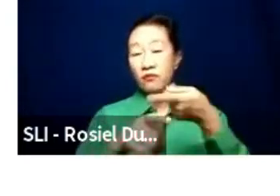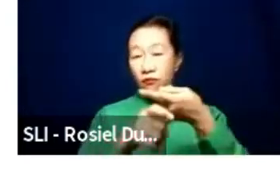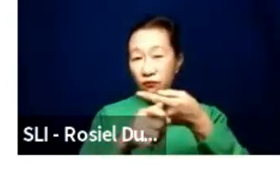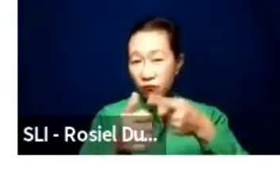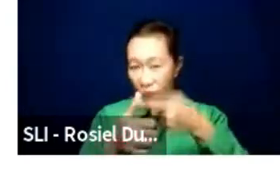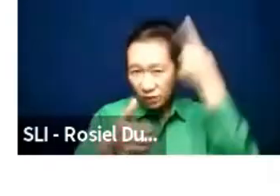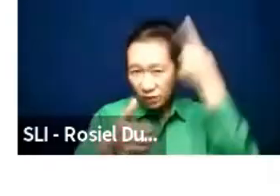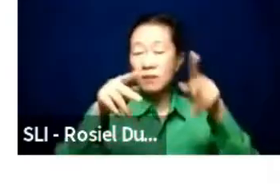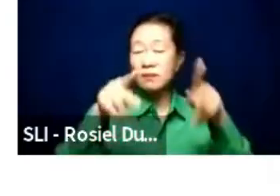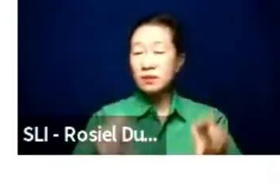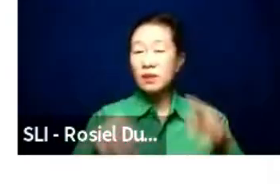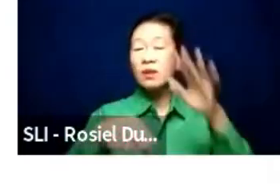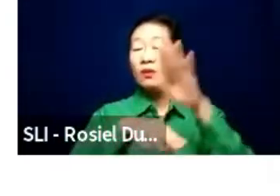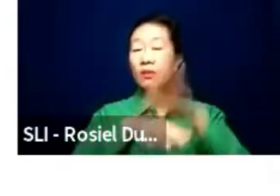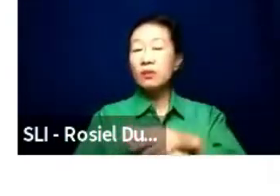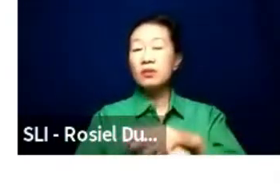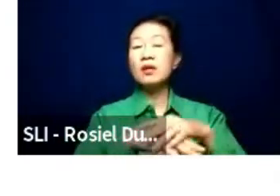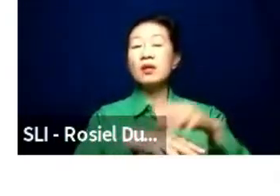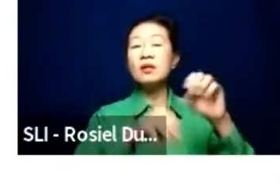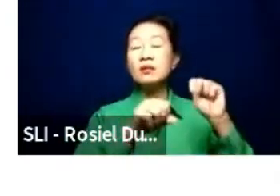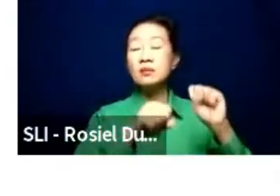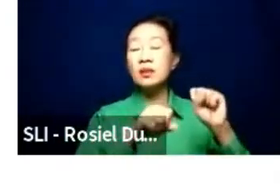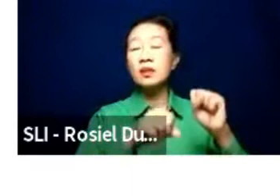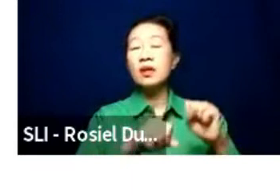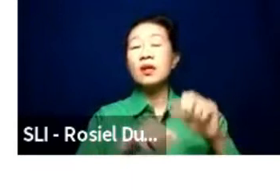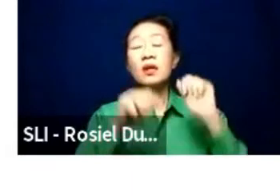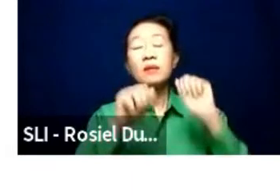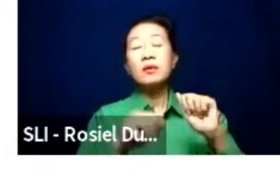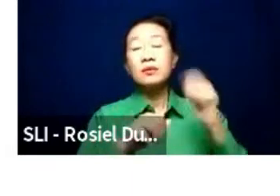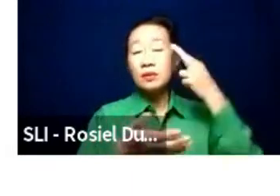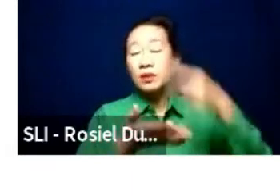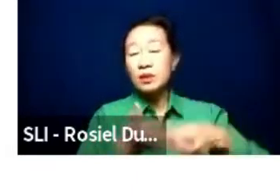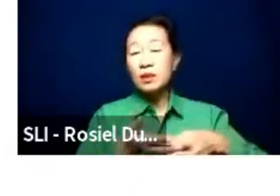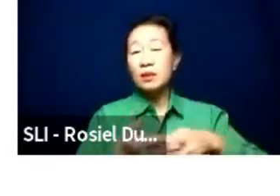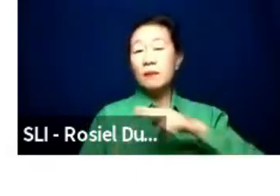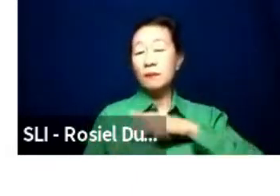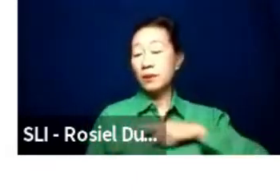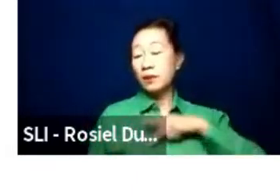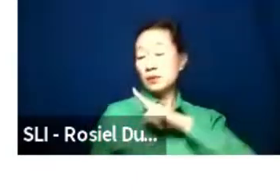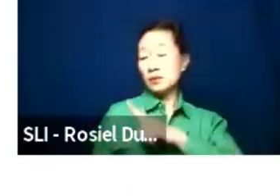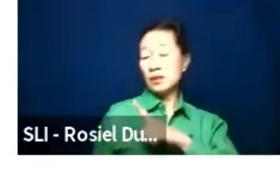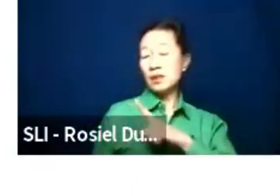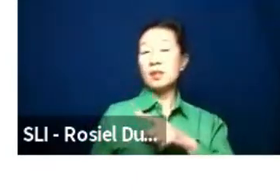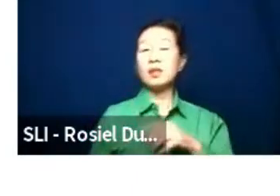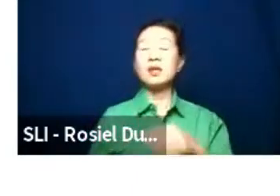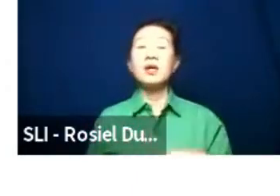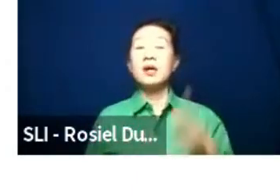on the spectrum na nakapag-document ng kanyang personal experience of autism